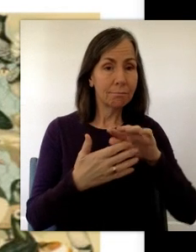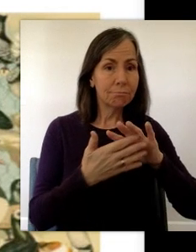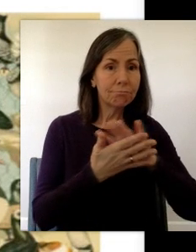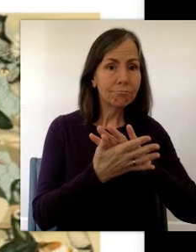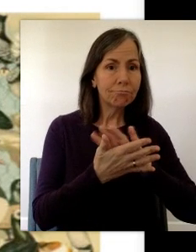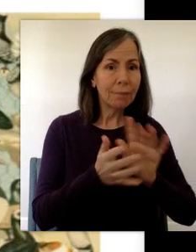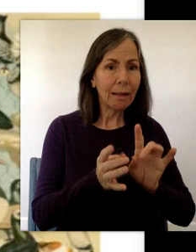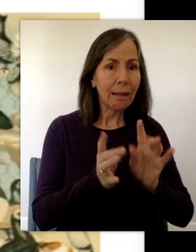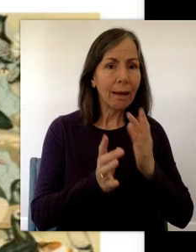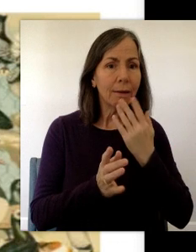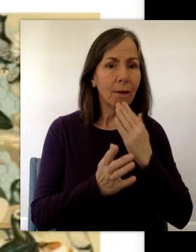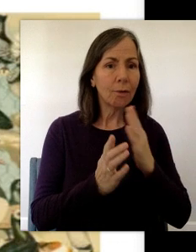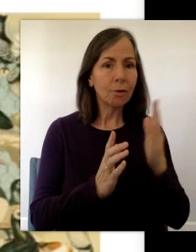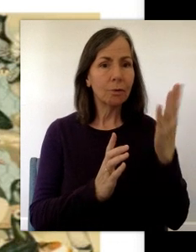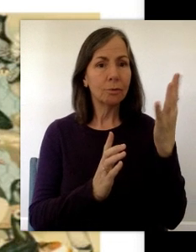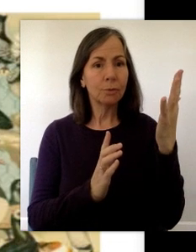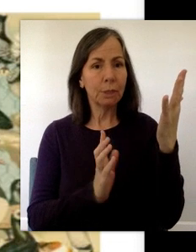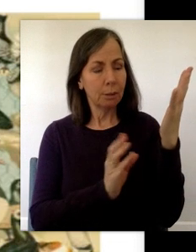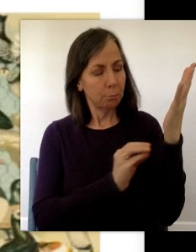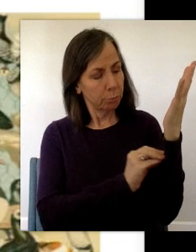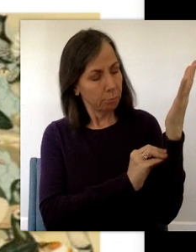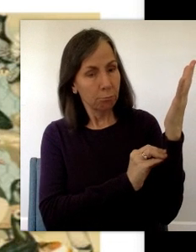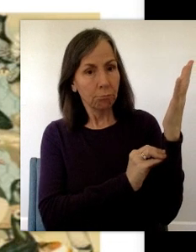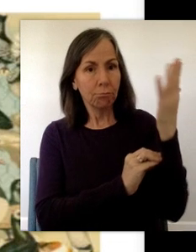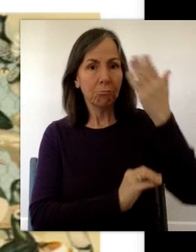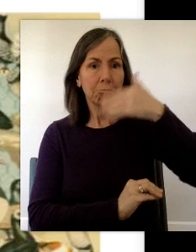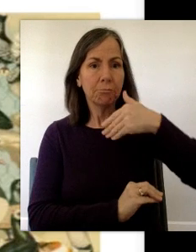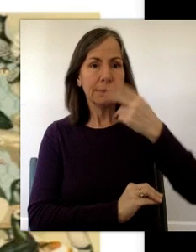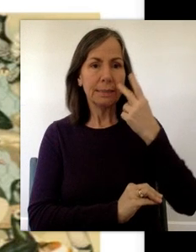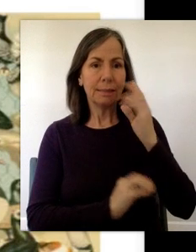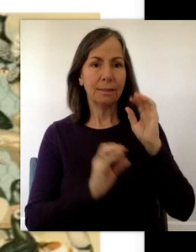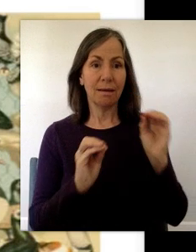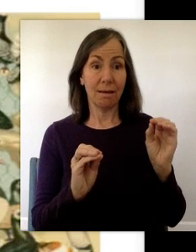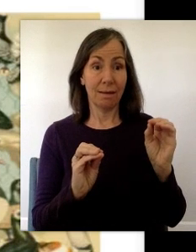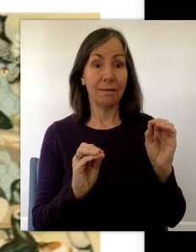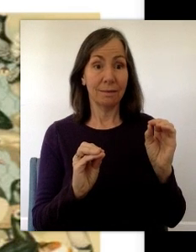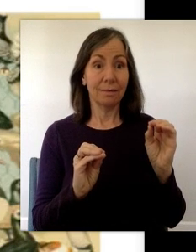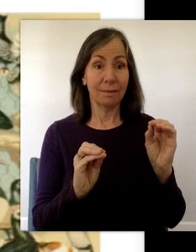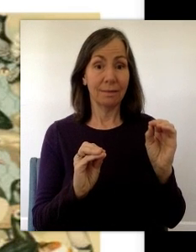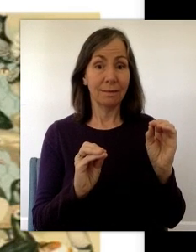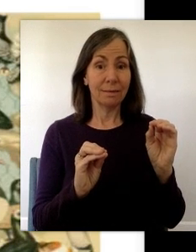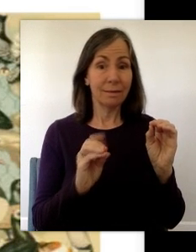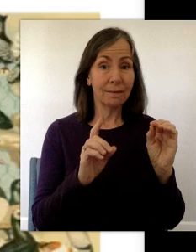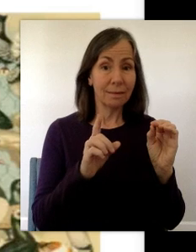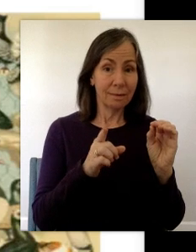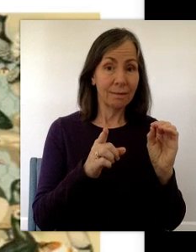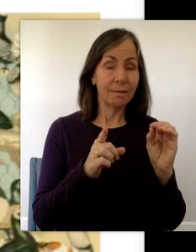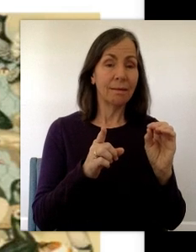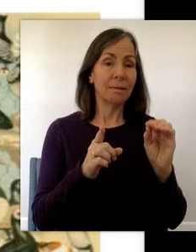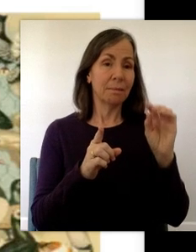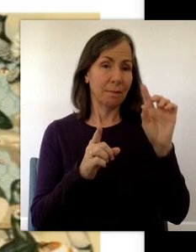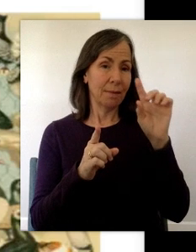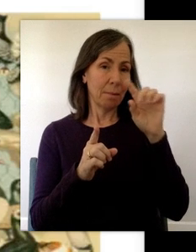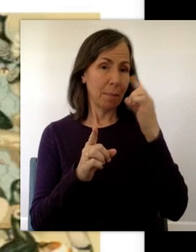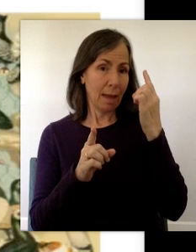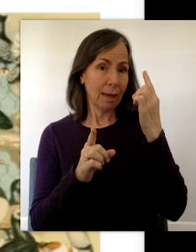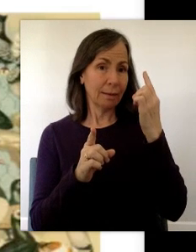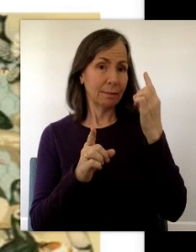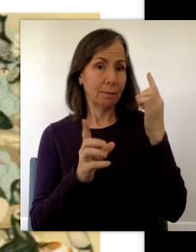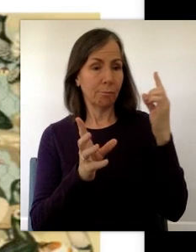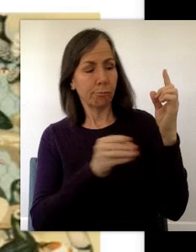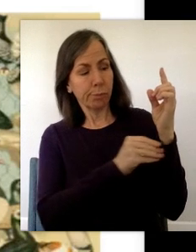life changes. Here's the light colored one. You can kind of see. This one obviously has